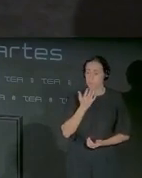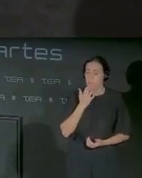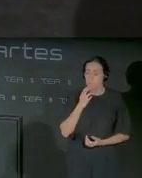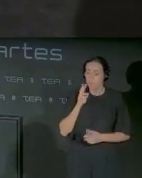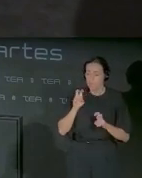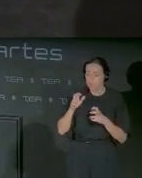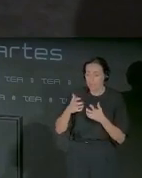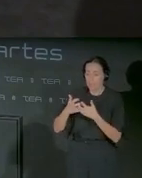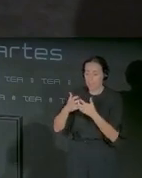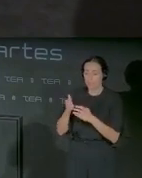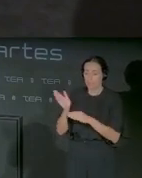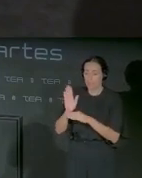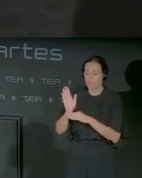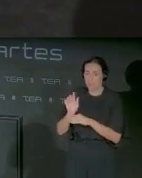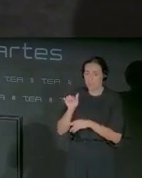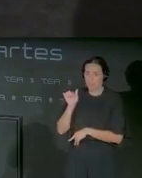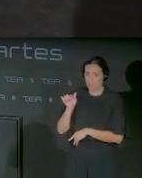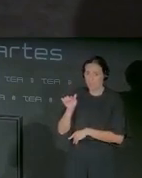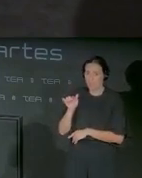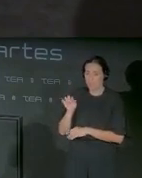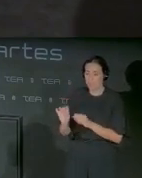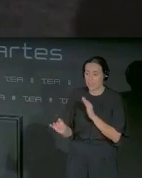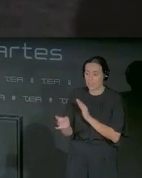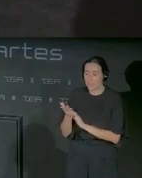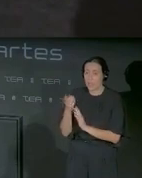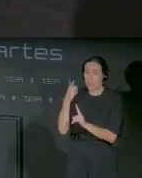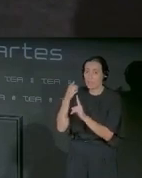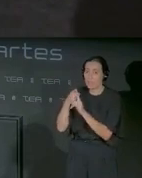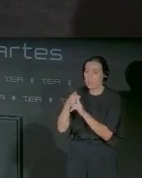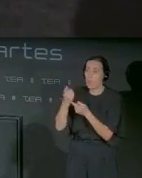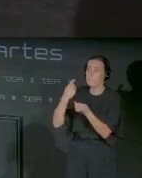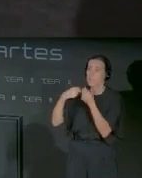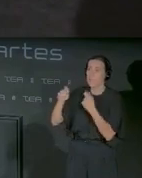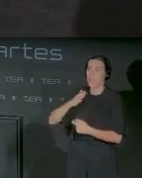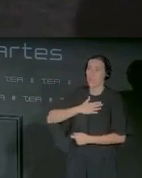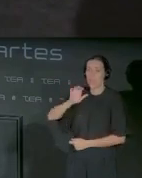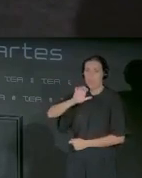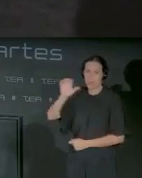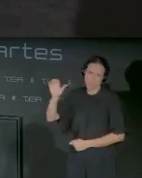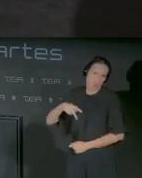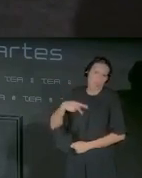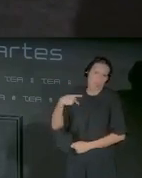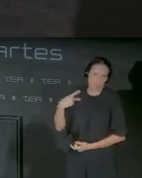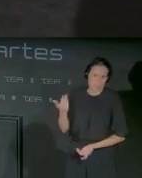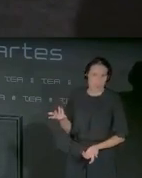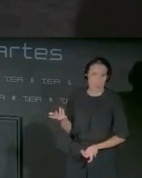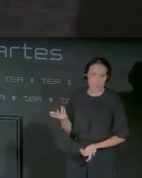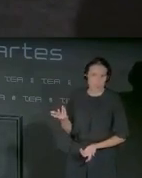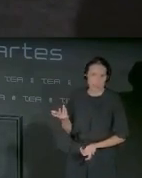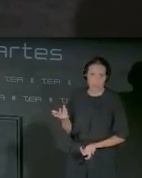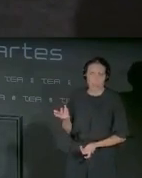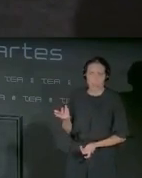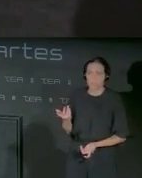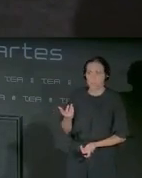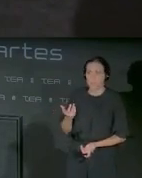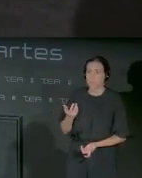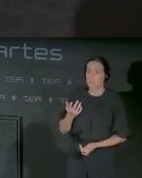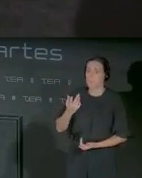mostly, especially if they are in a smaller local language. But games are always on the global